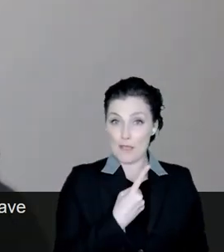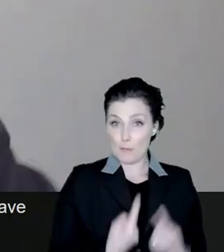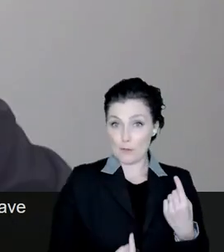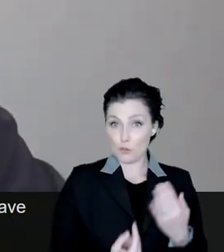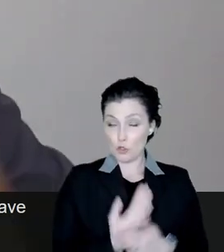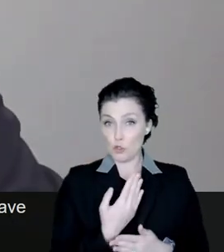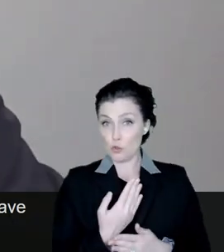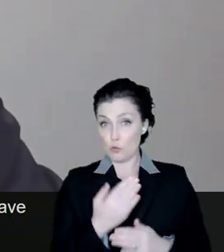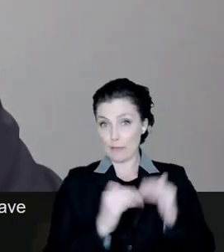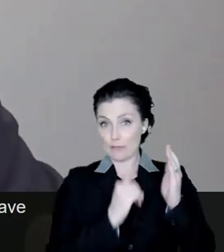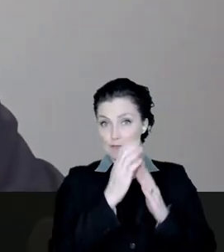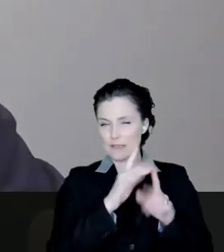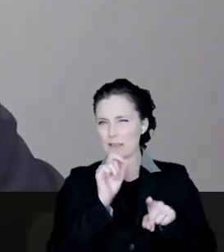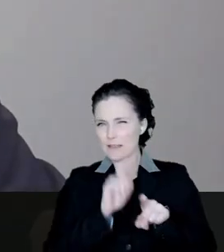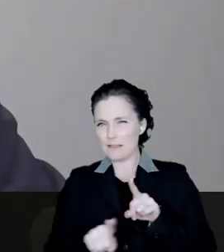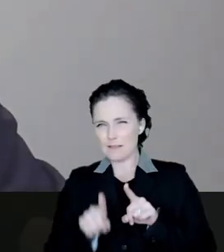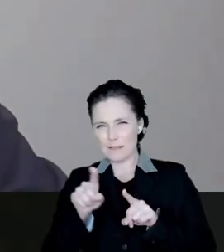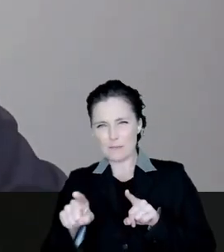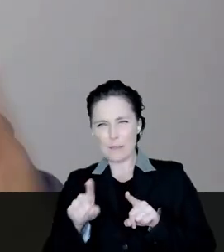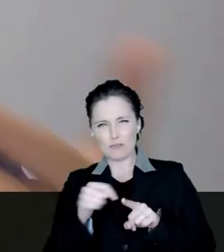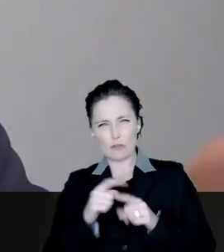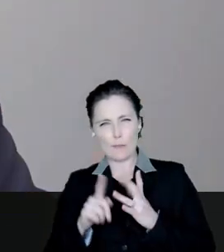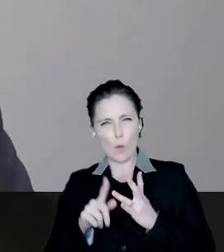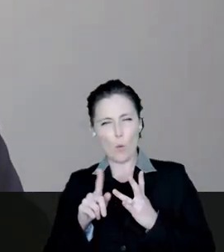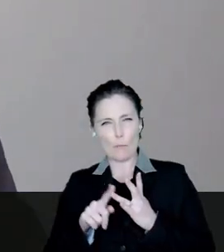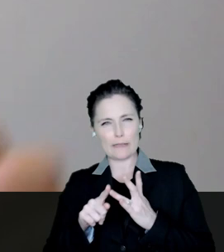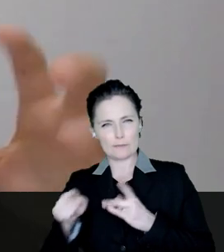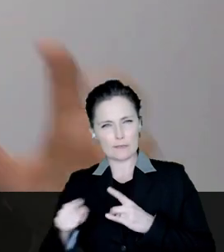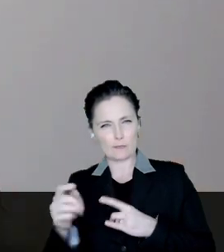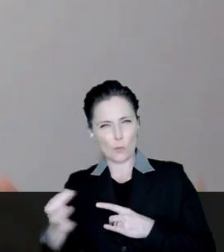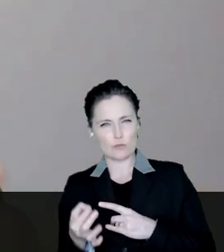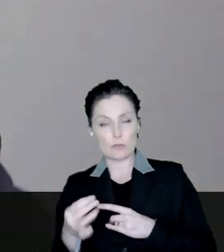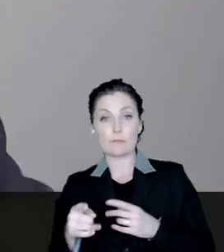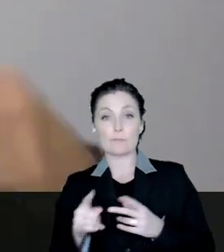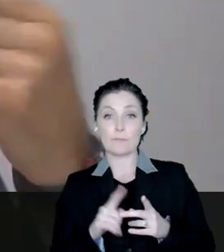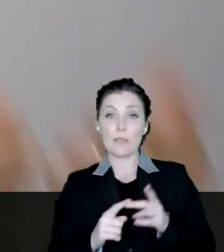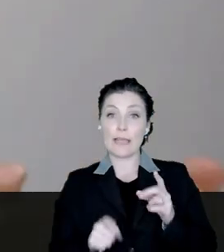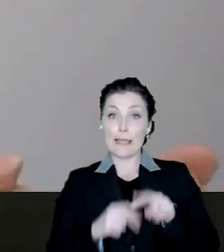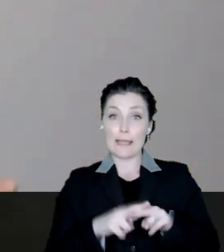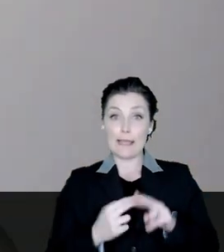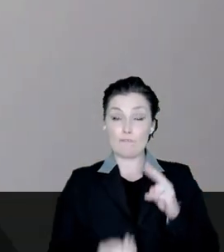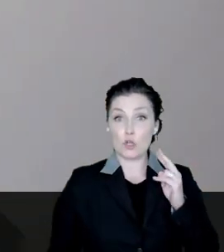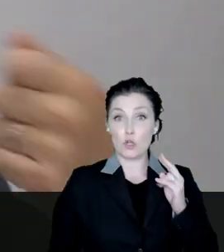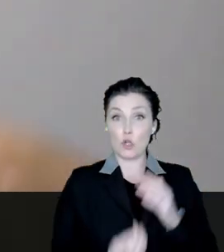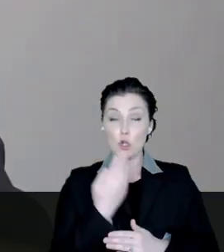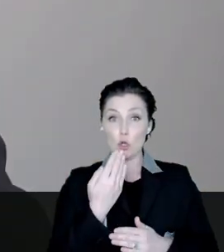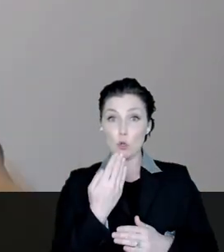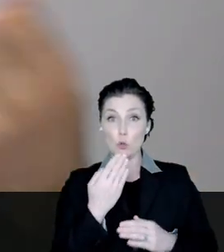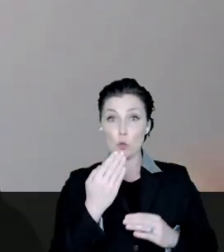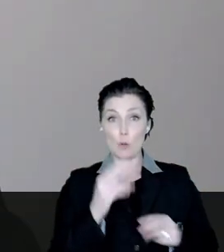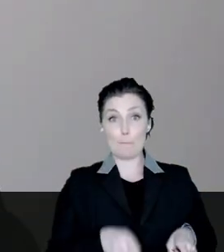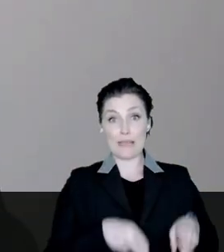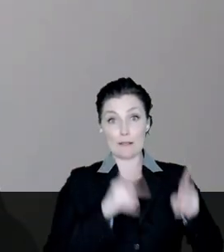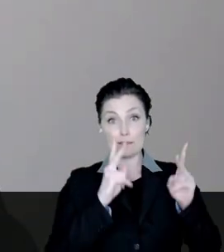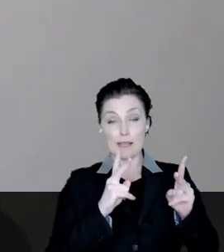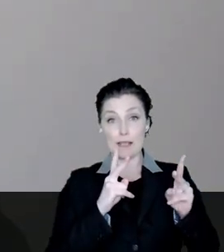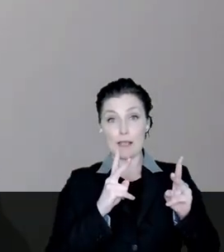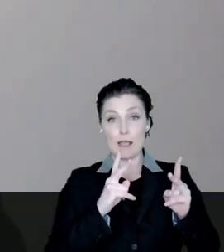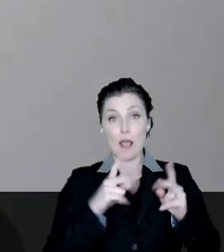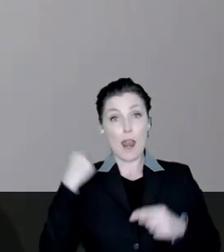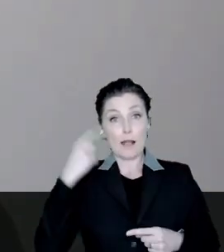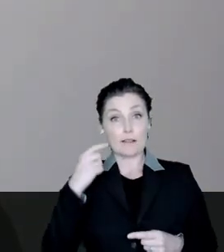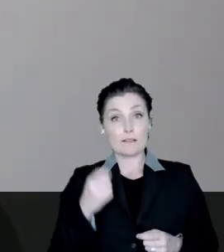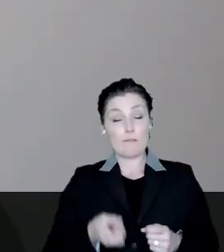Orpington, if a building was to be proposed where the NFB had any concerns, they'd probably fall foul of the London